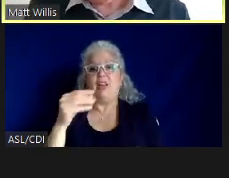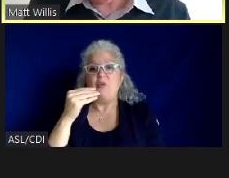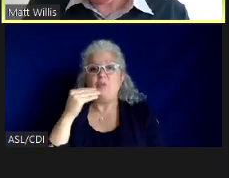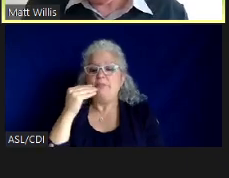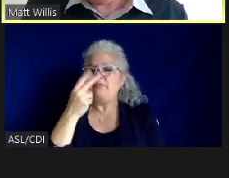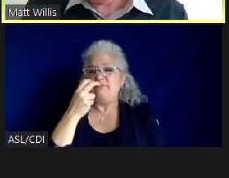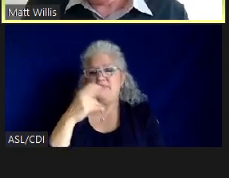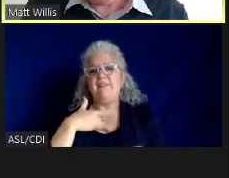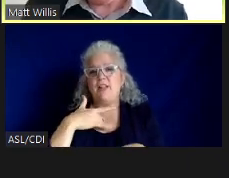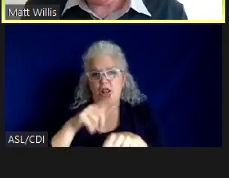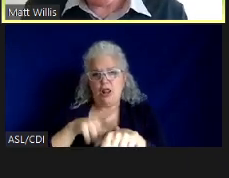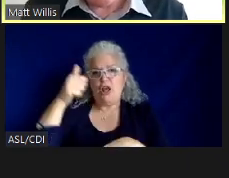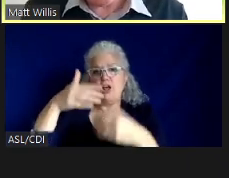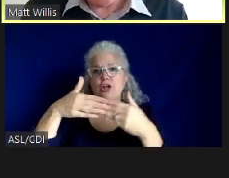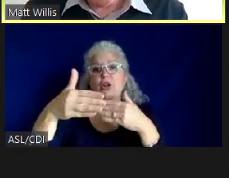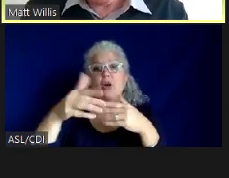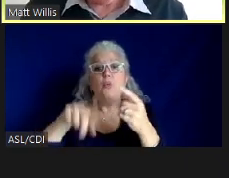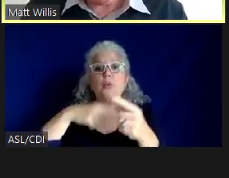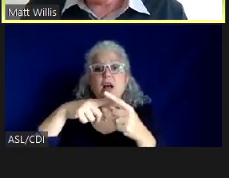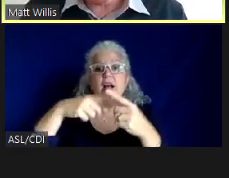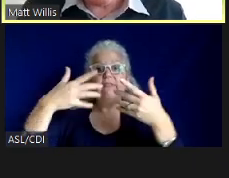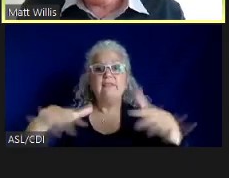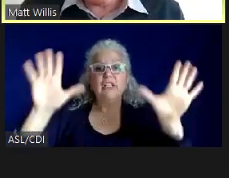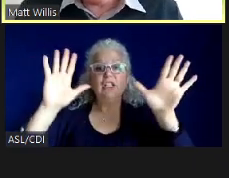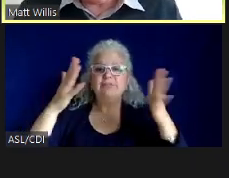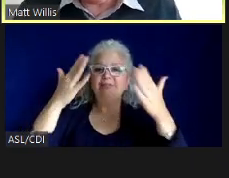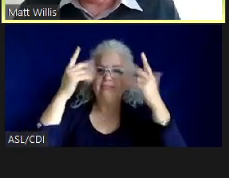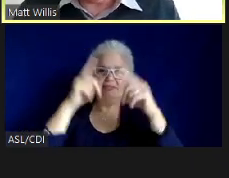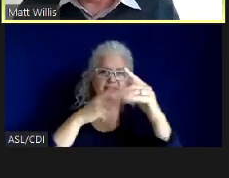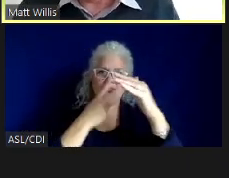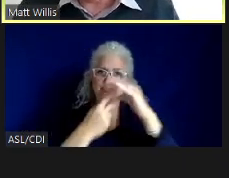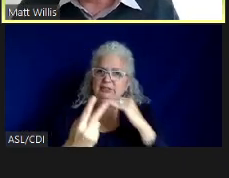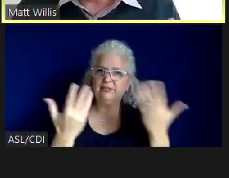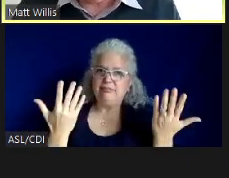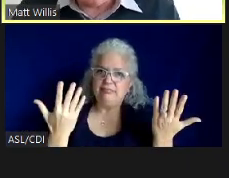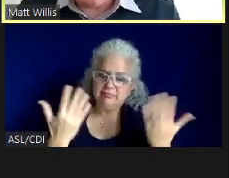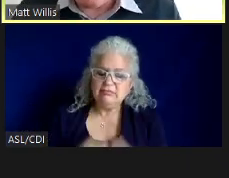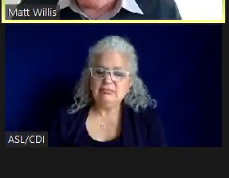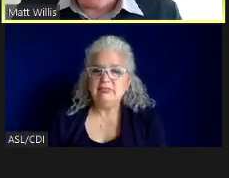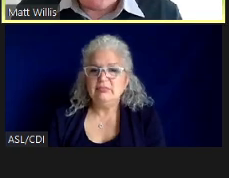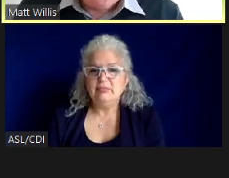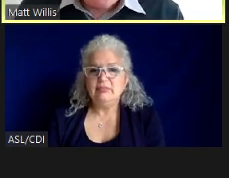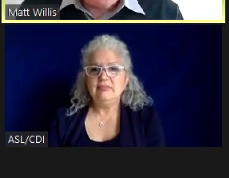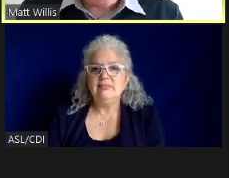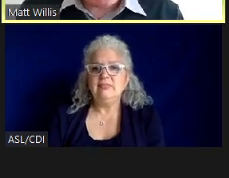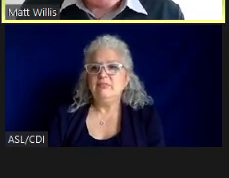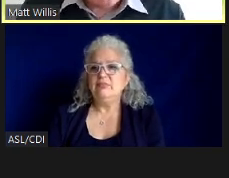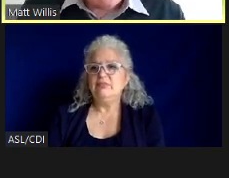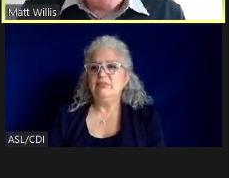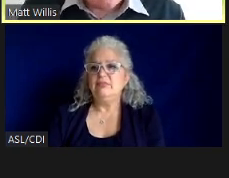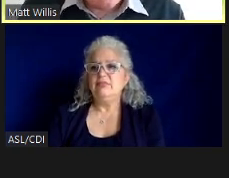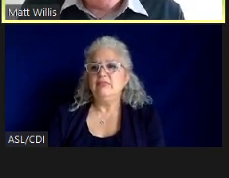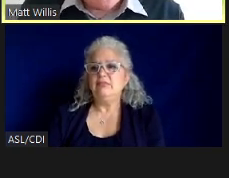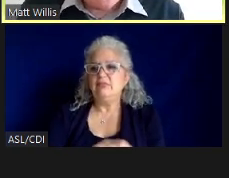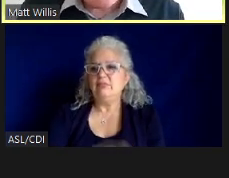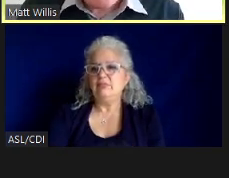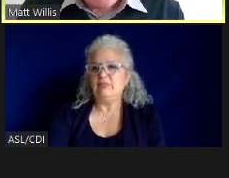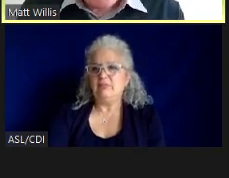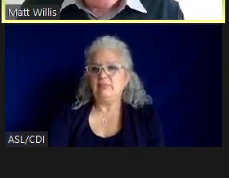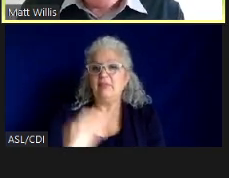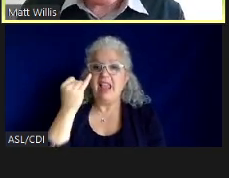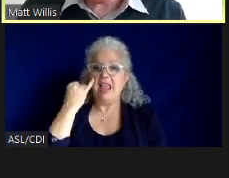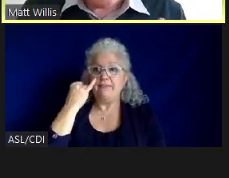rates, hospitalizations, or ICU stays, there's a possibility that that order could be lifted before 3 weeks. But that would